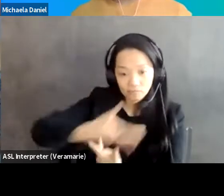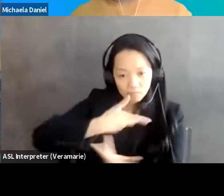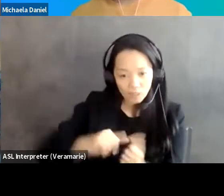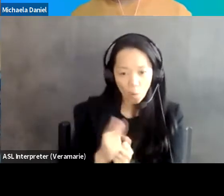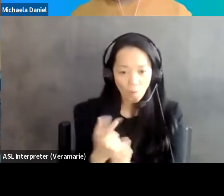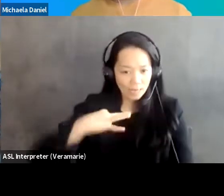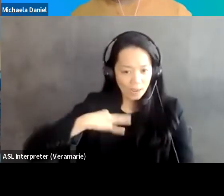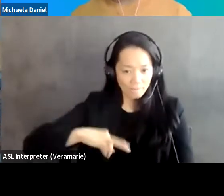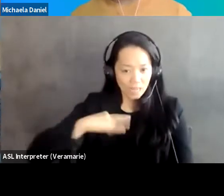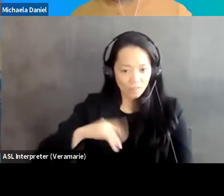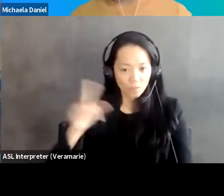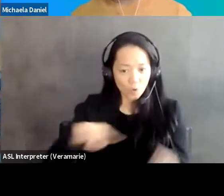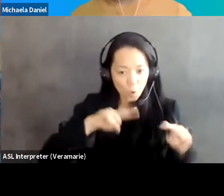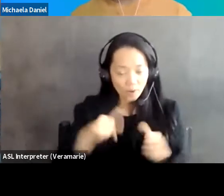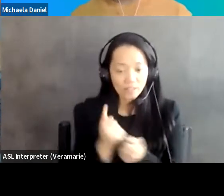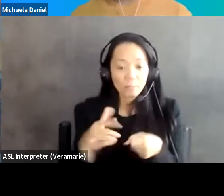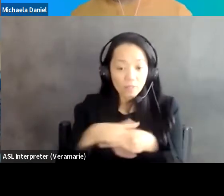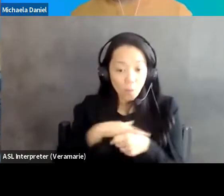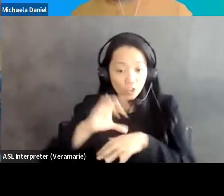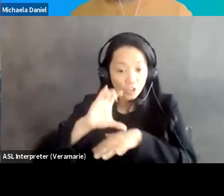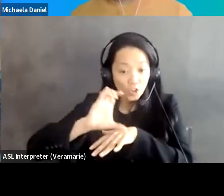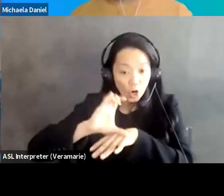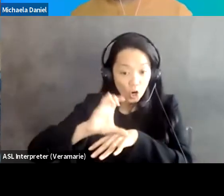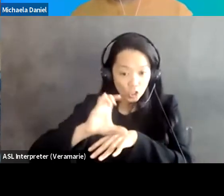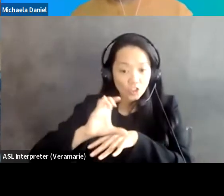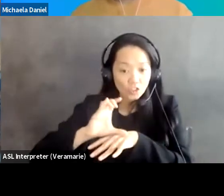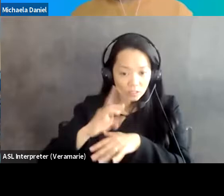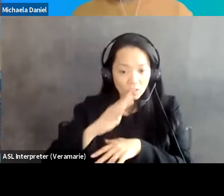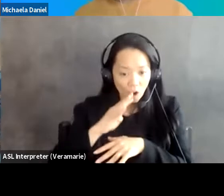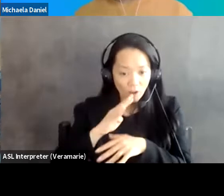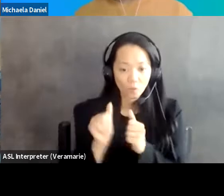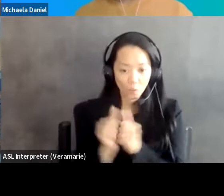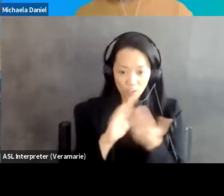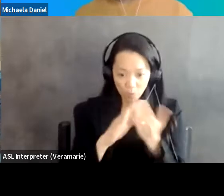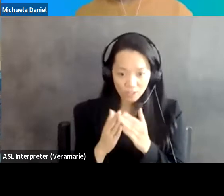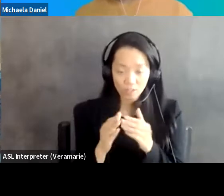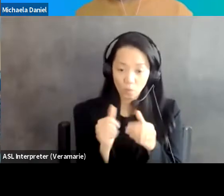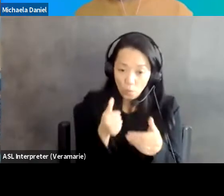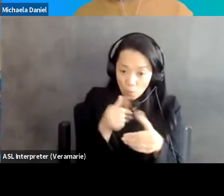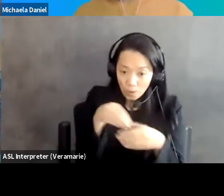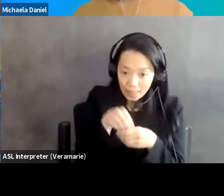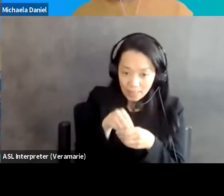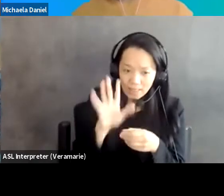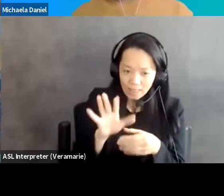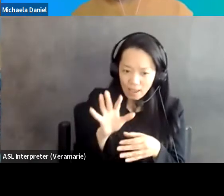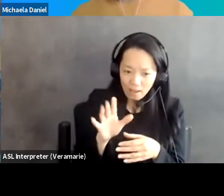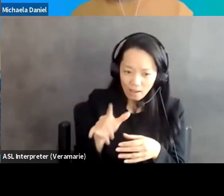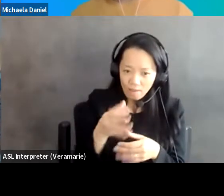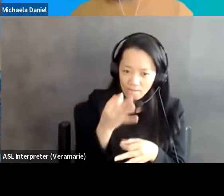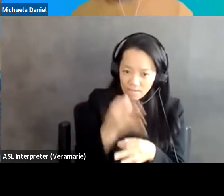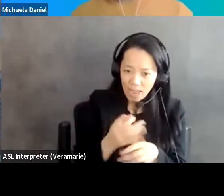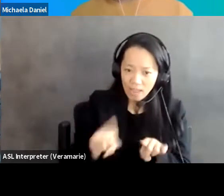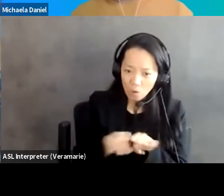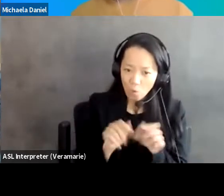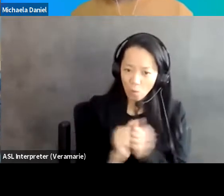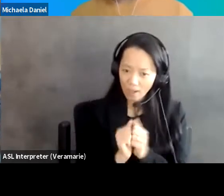only benefit from going to some of the local churches here and talking to community members within that faith and saying, what does this community look